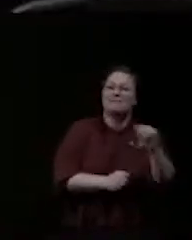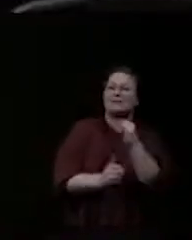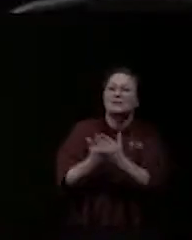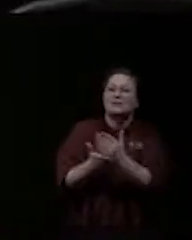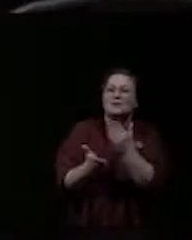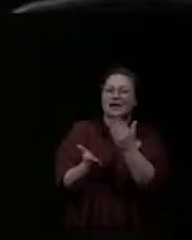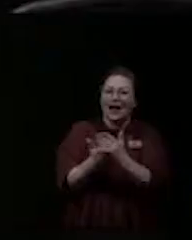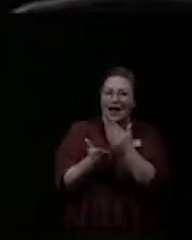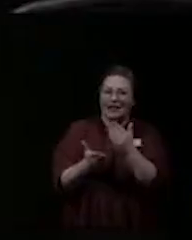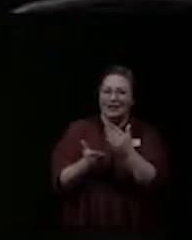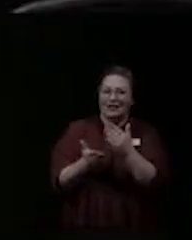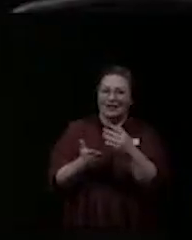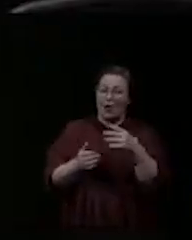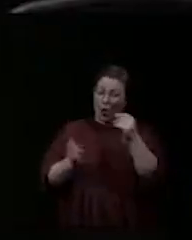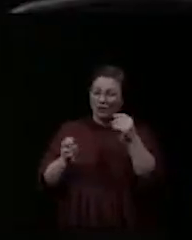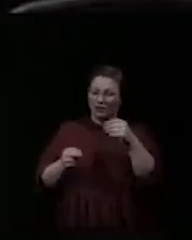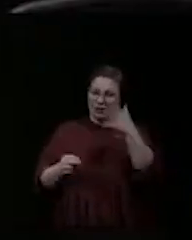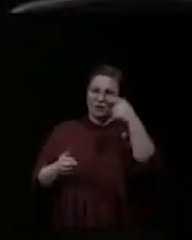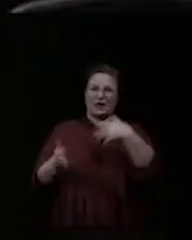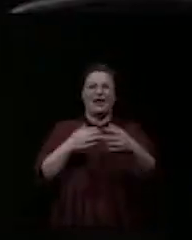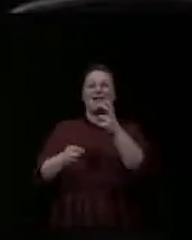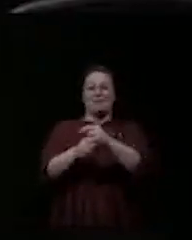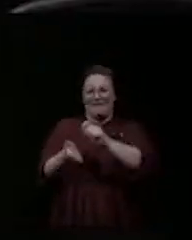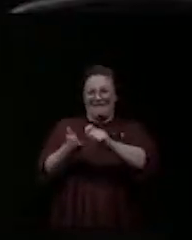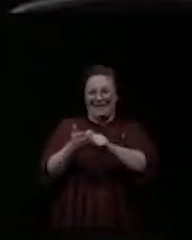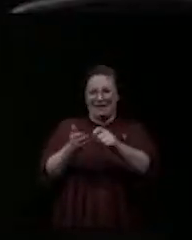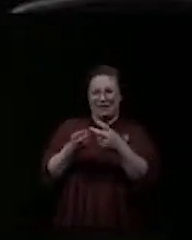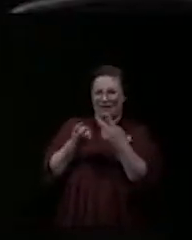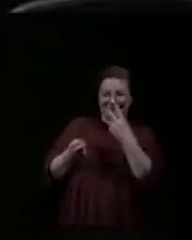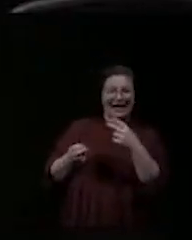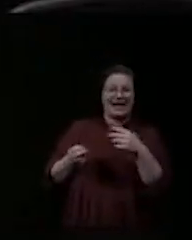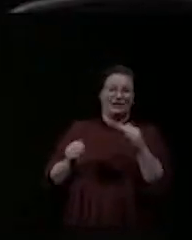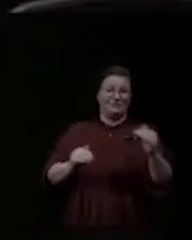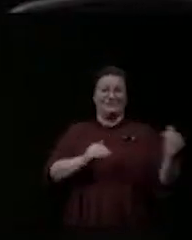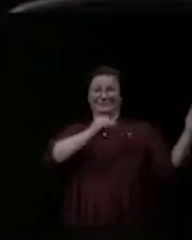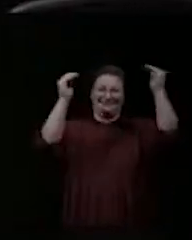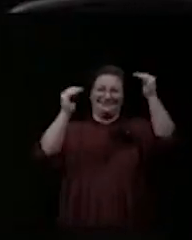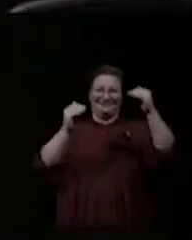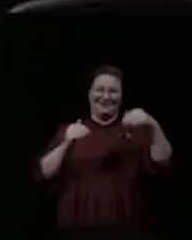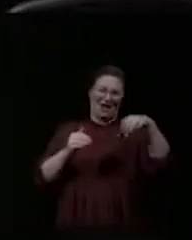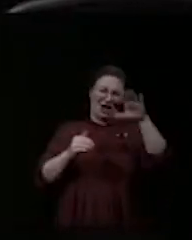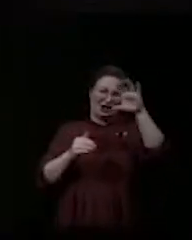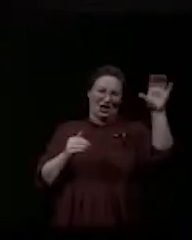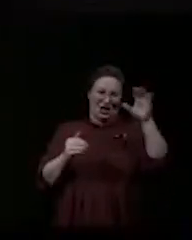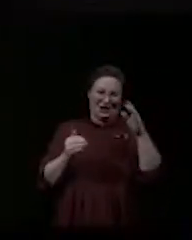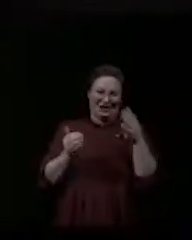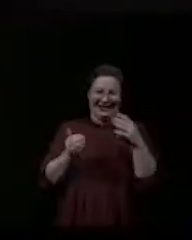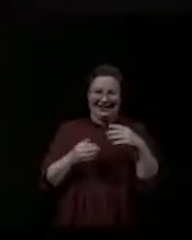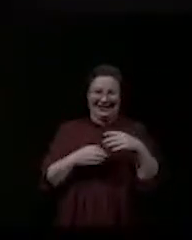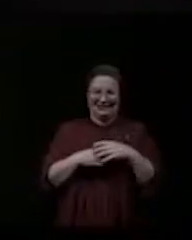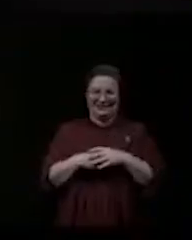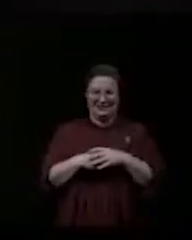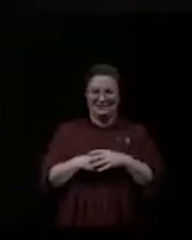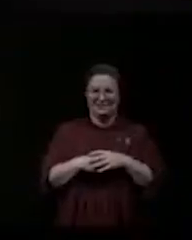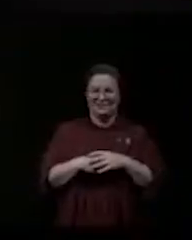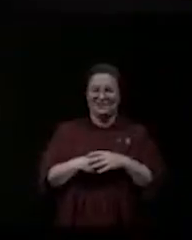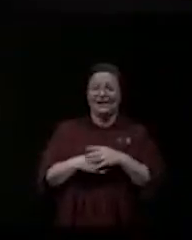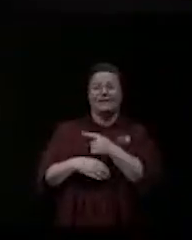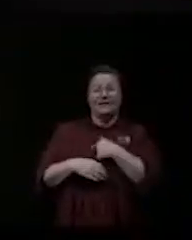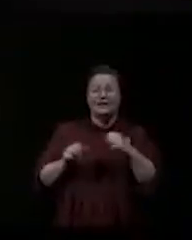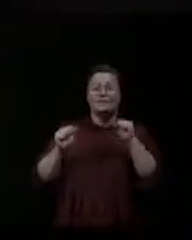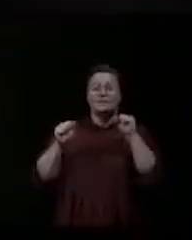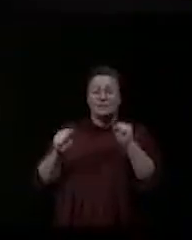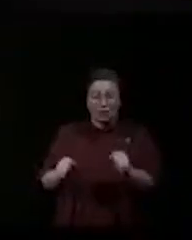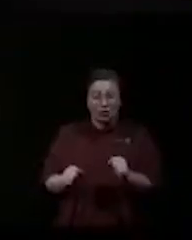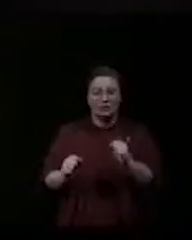which is examinable when it comes to the second level, because we need to really start developing